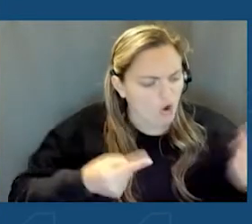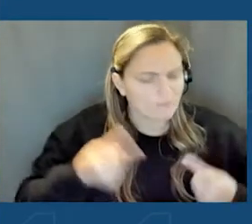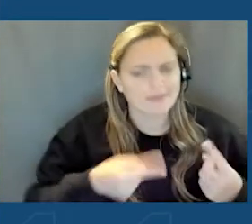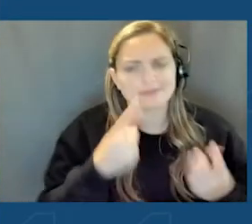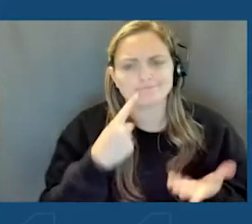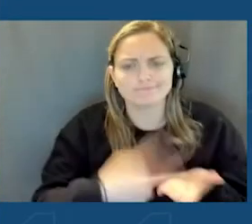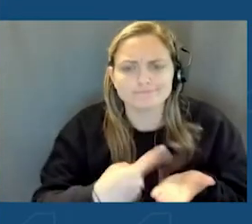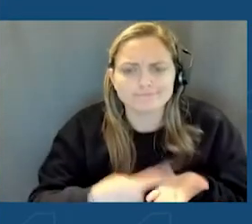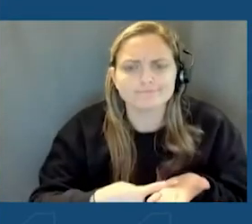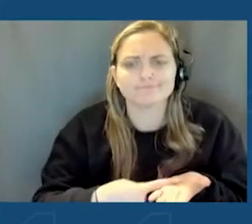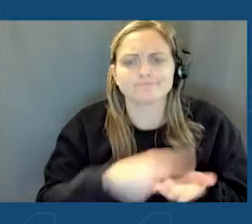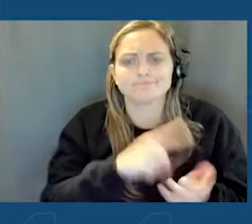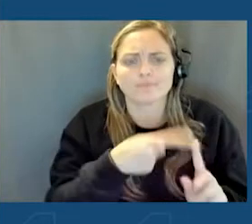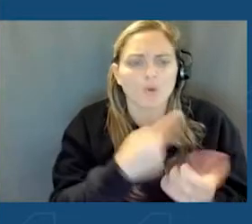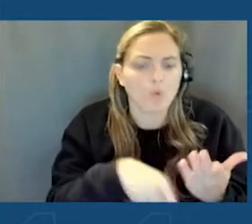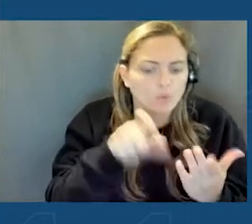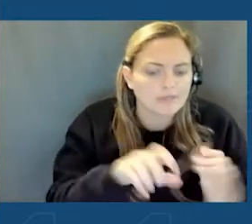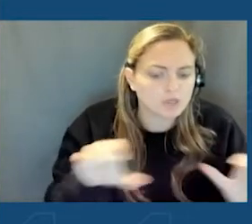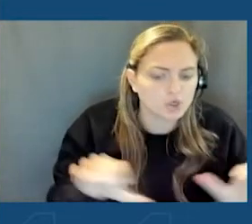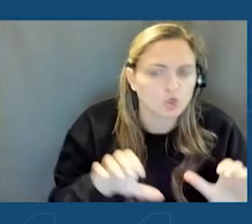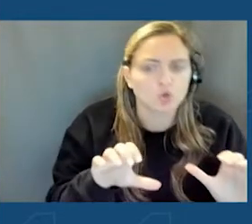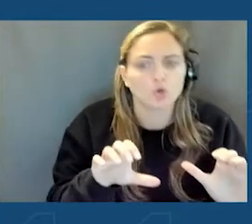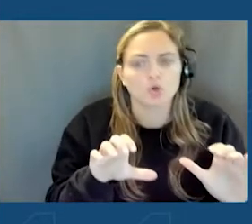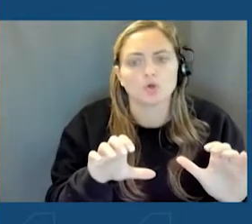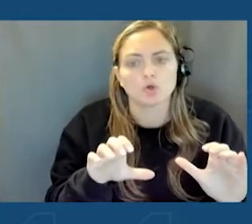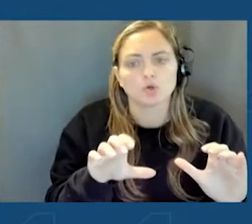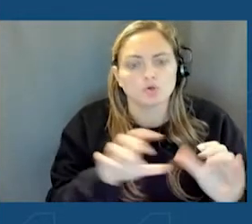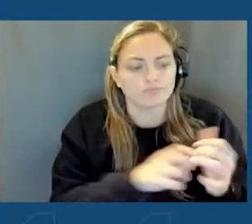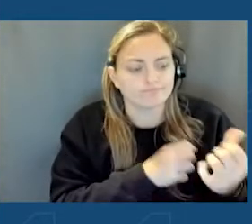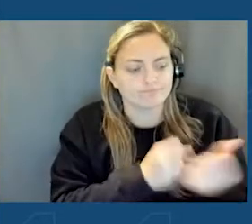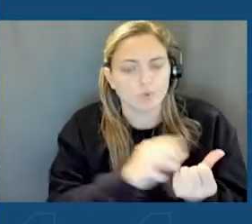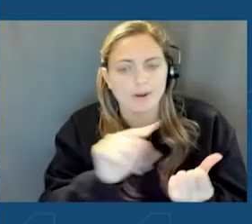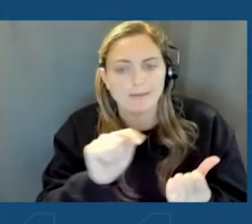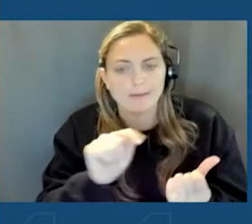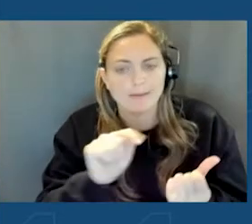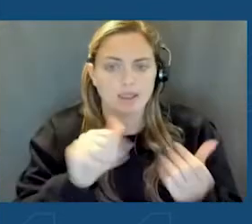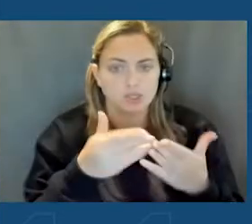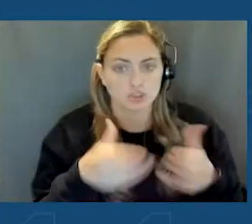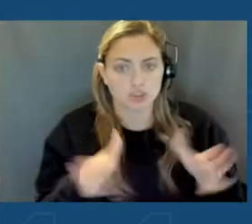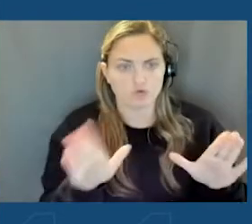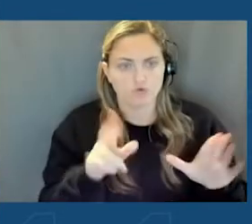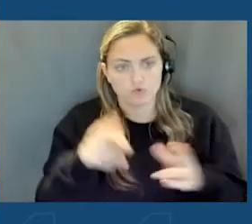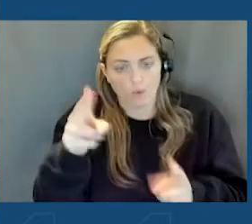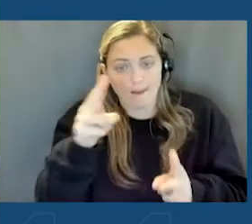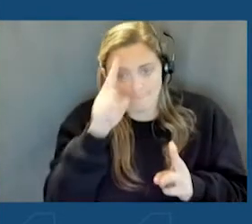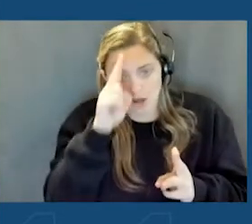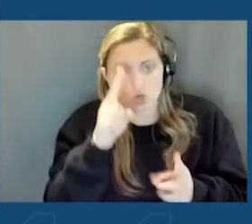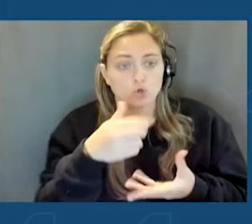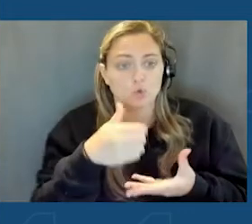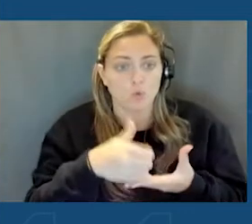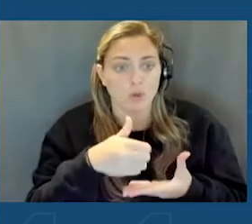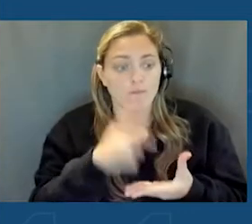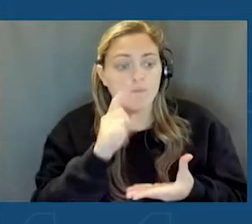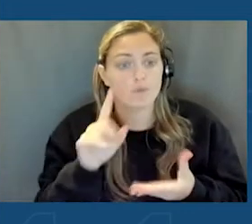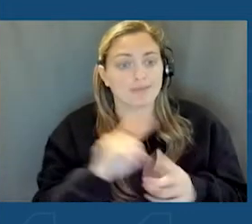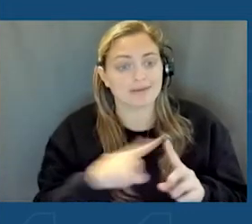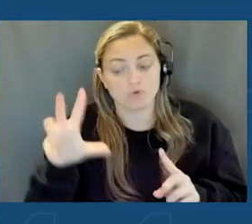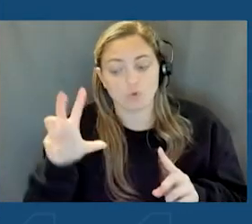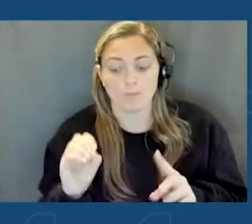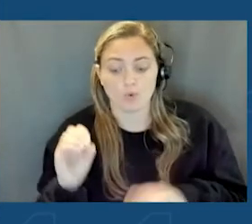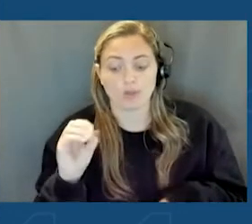discussions about what we need to do on behalf of the MTA in general. I'm honored to serve as chair of the Corporations Committee, which